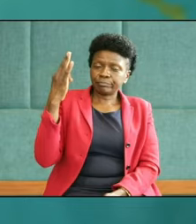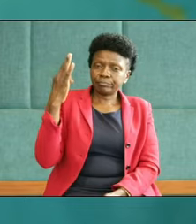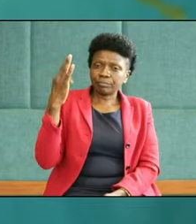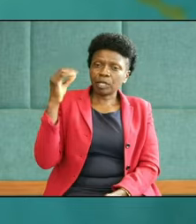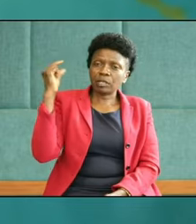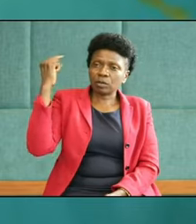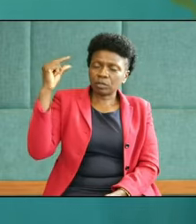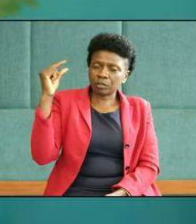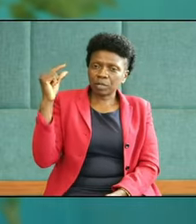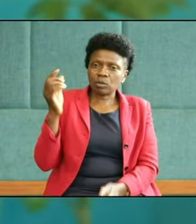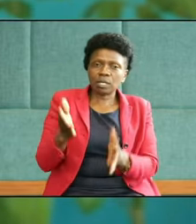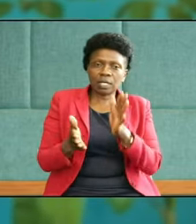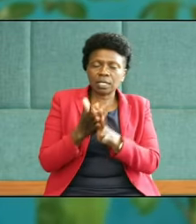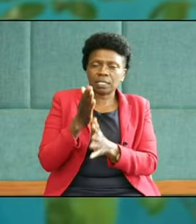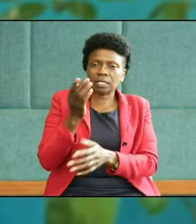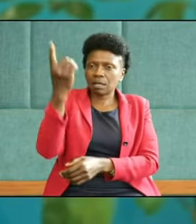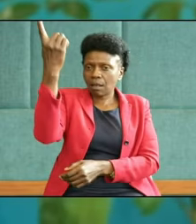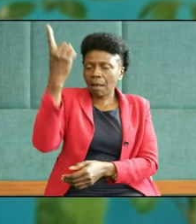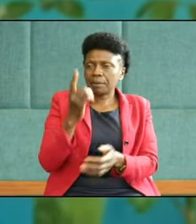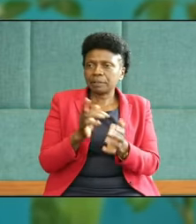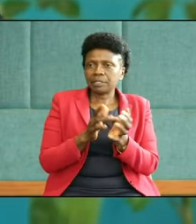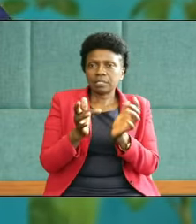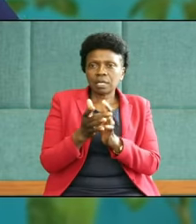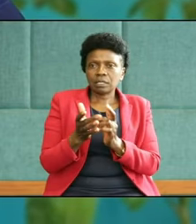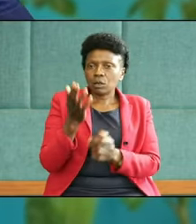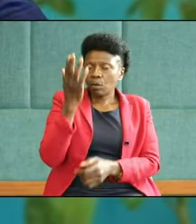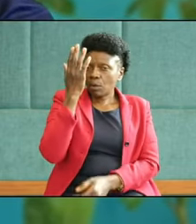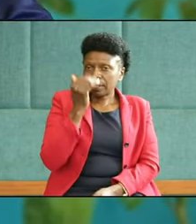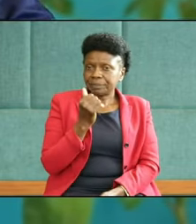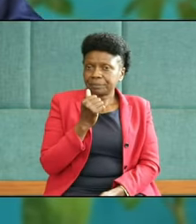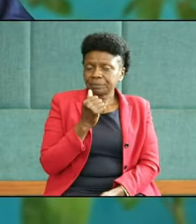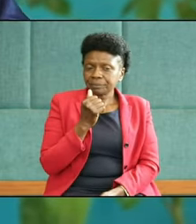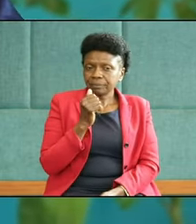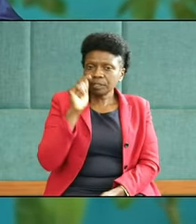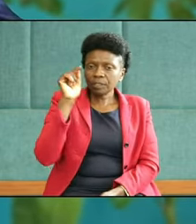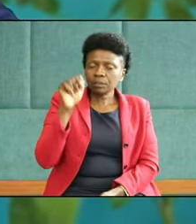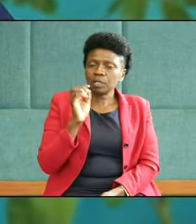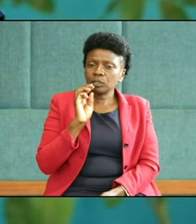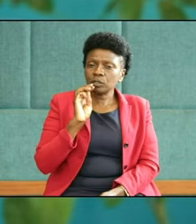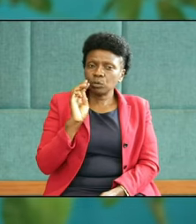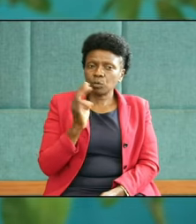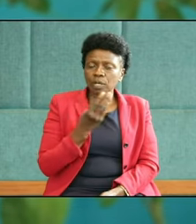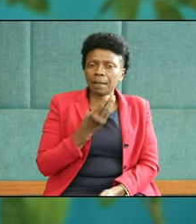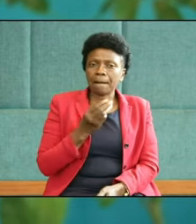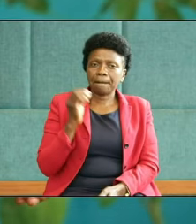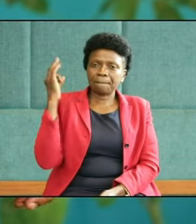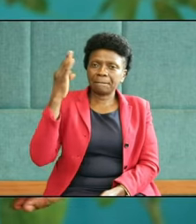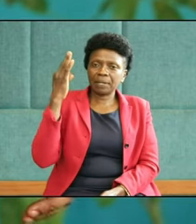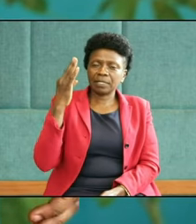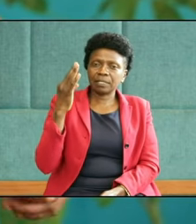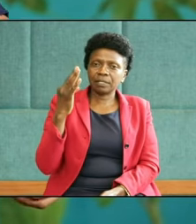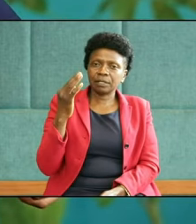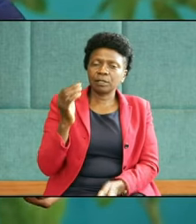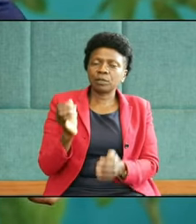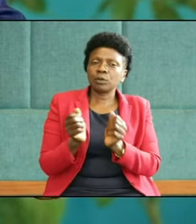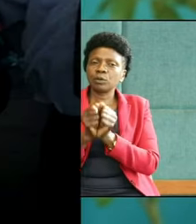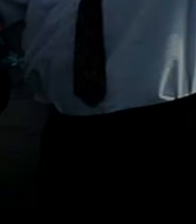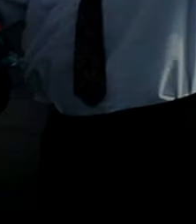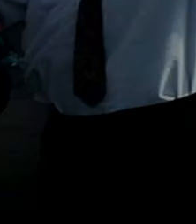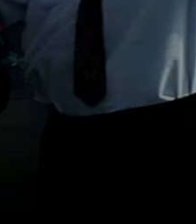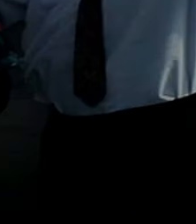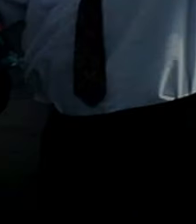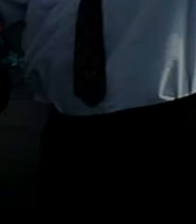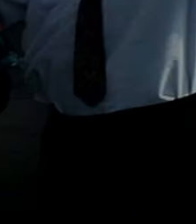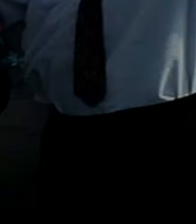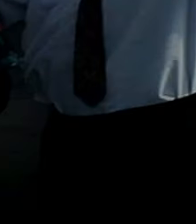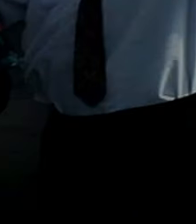coming of Jesus. Why must we preach the gospel with urgency? Romans 10 verse 14. Everyone